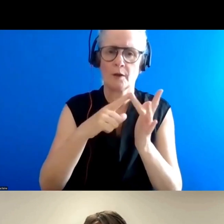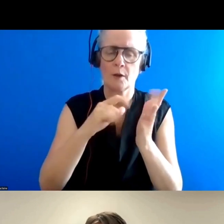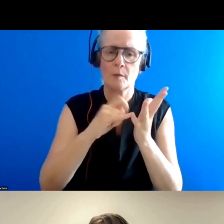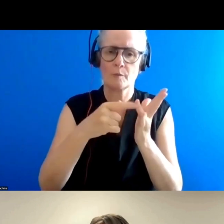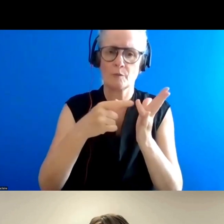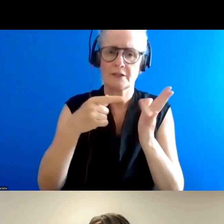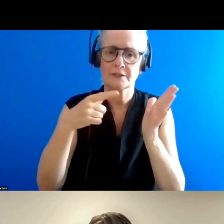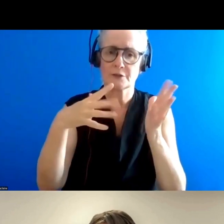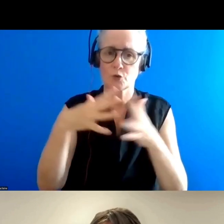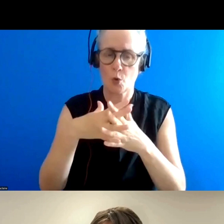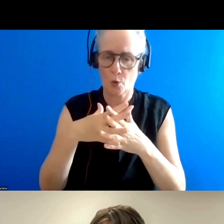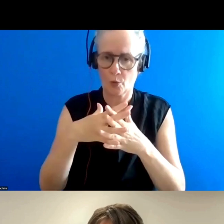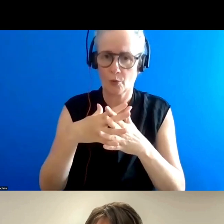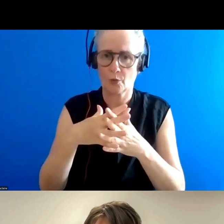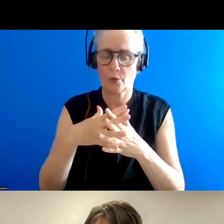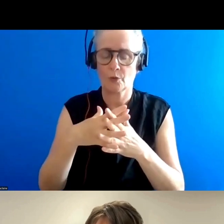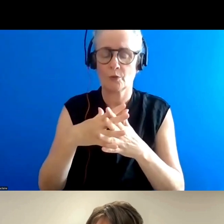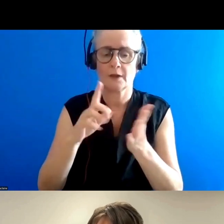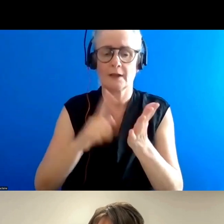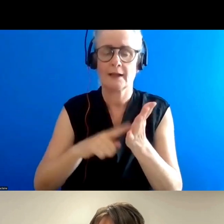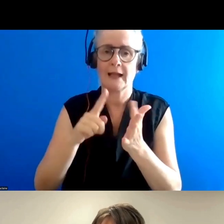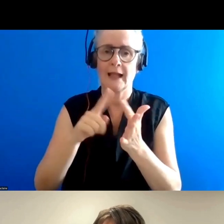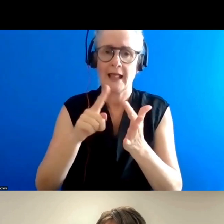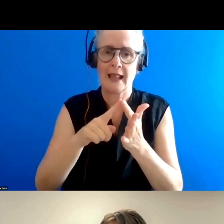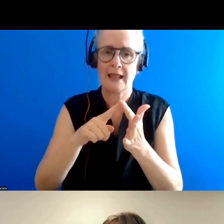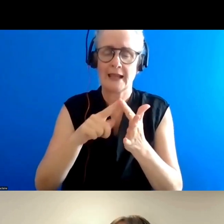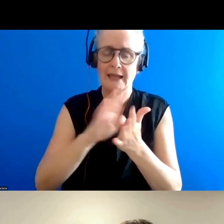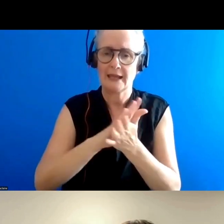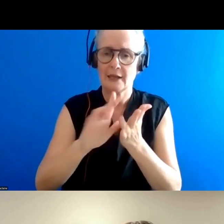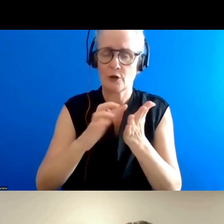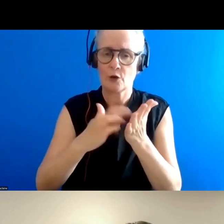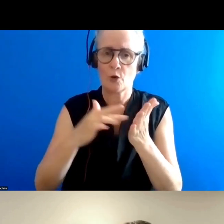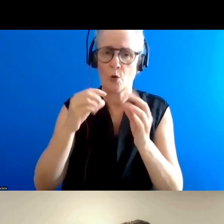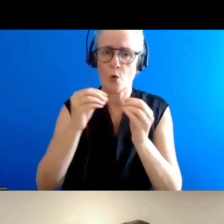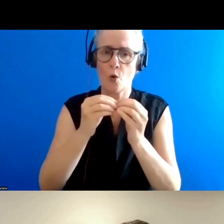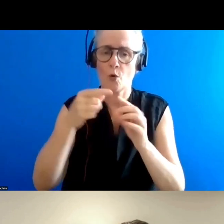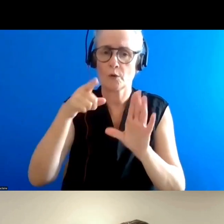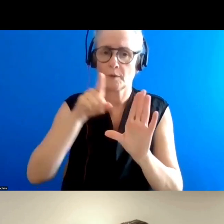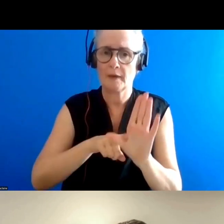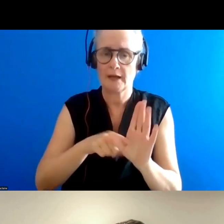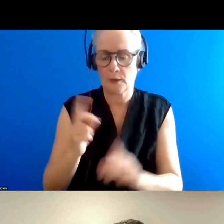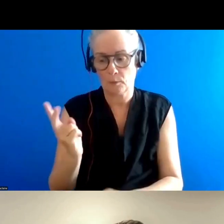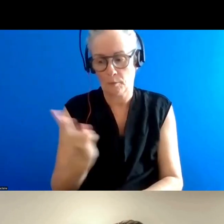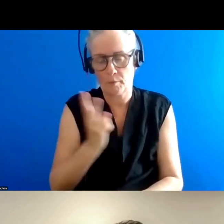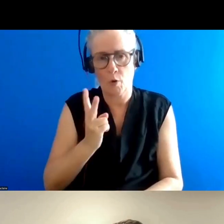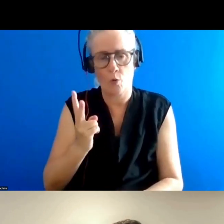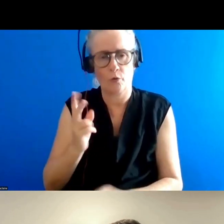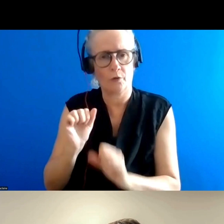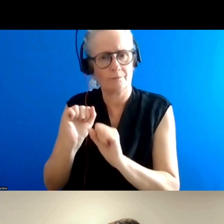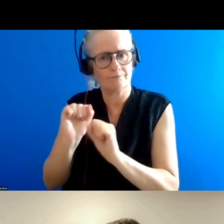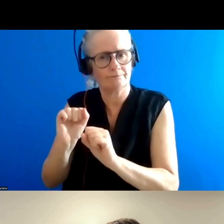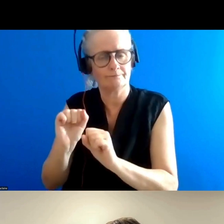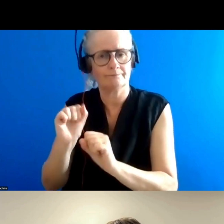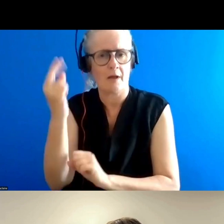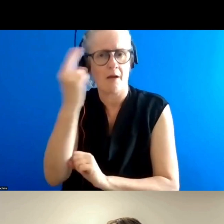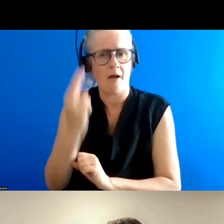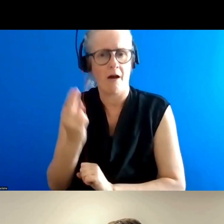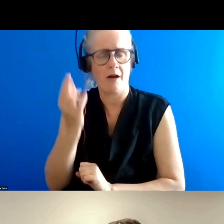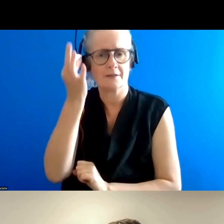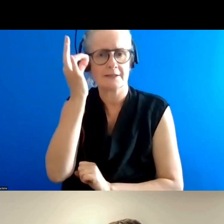England. In the session, we'll find out a little bit more about the impact of devolution. That's the aim.